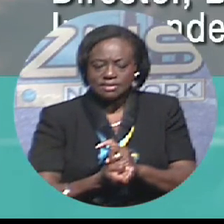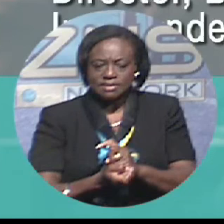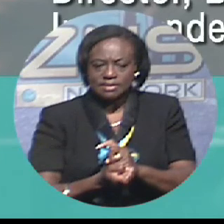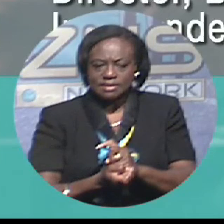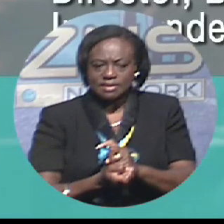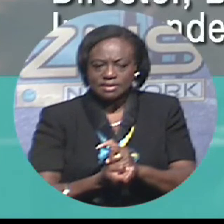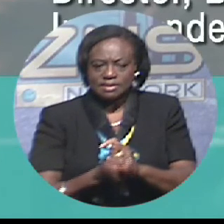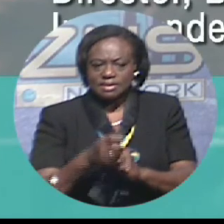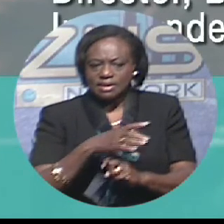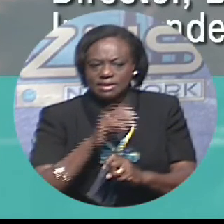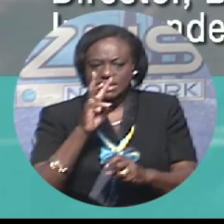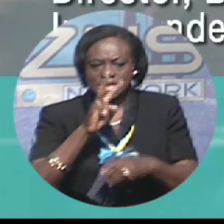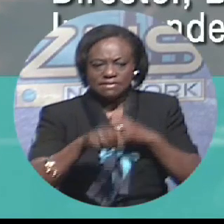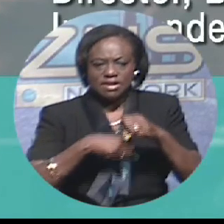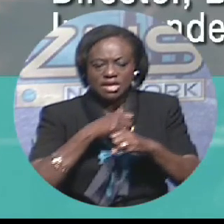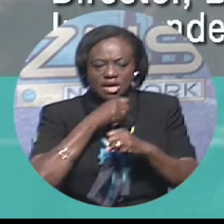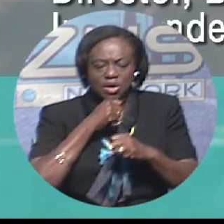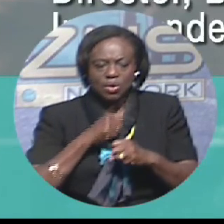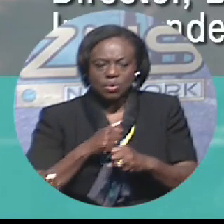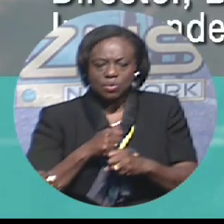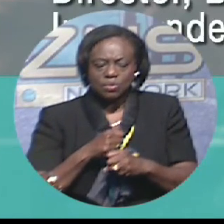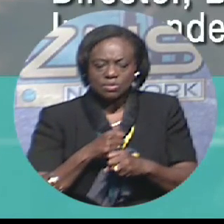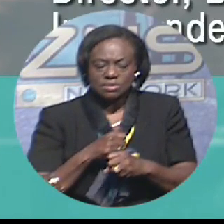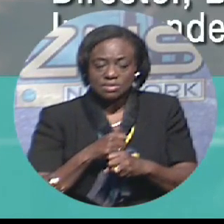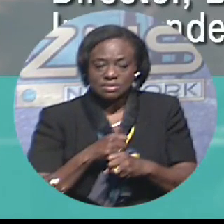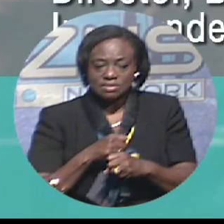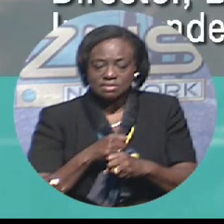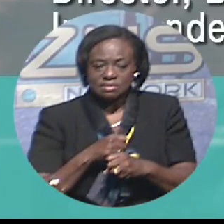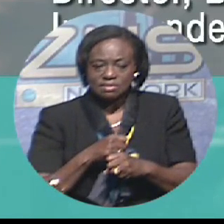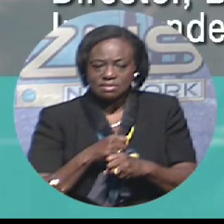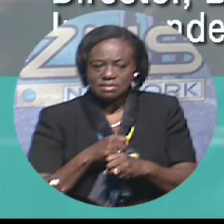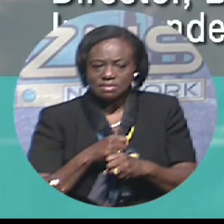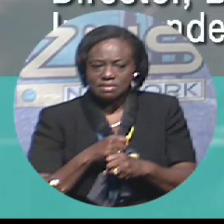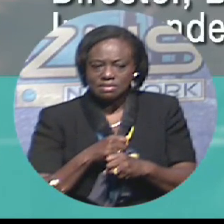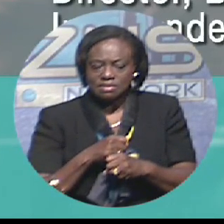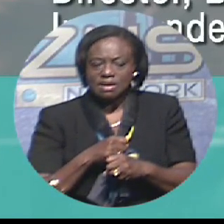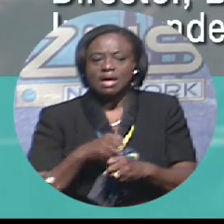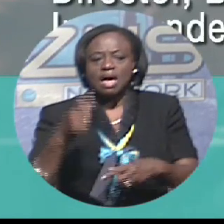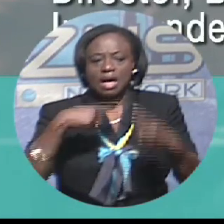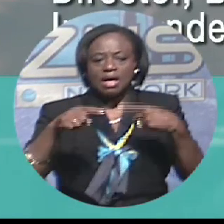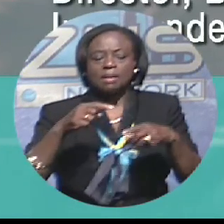7 years old, and he's something to look forward to. So please come out. Please enjoy.